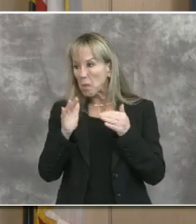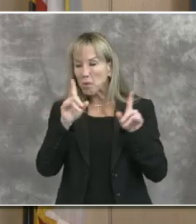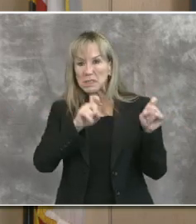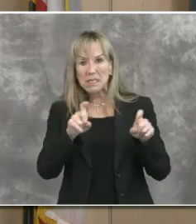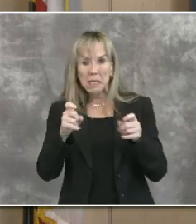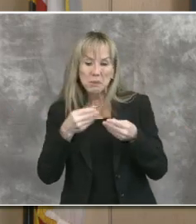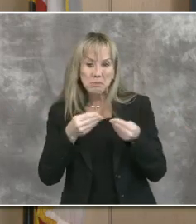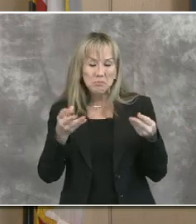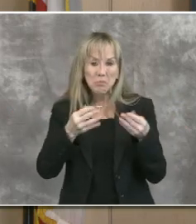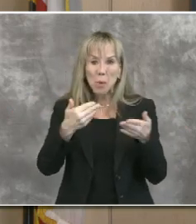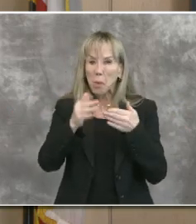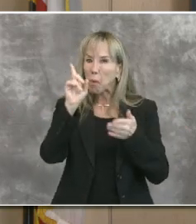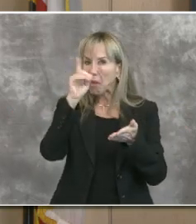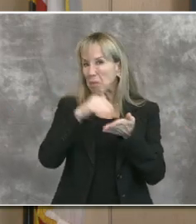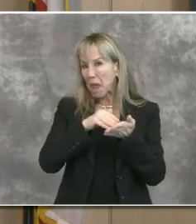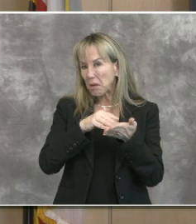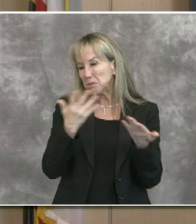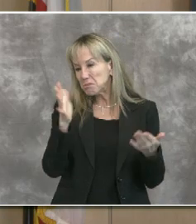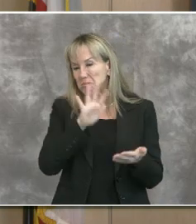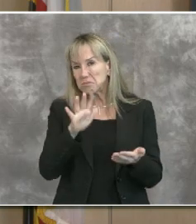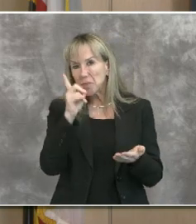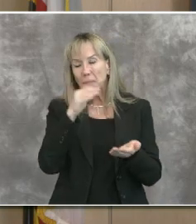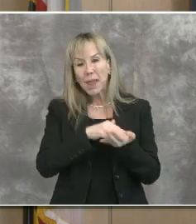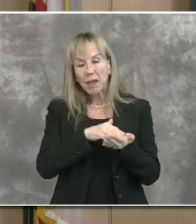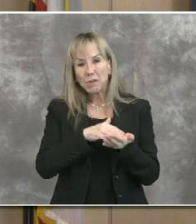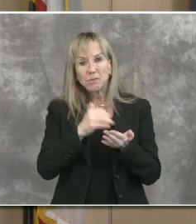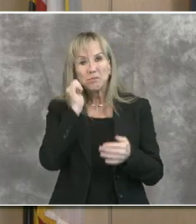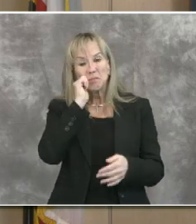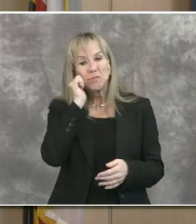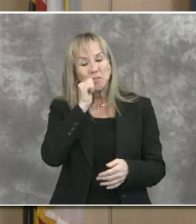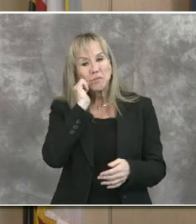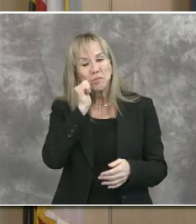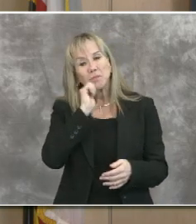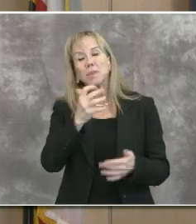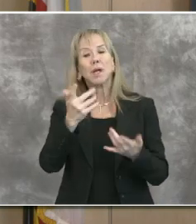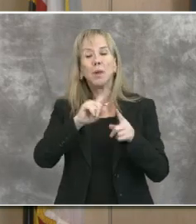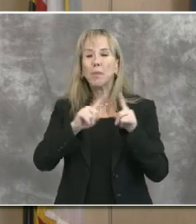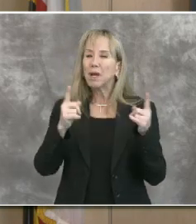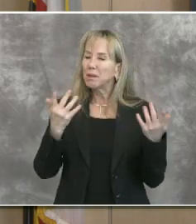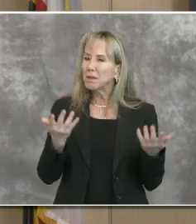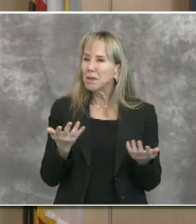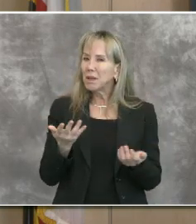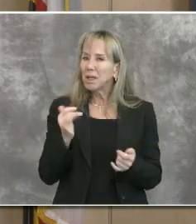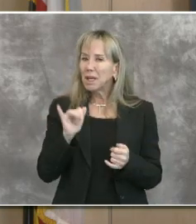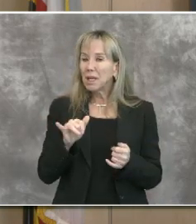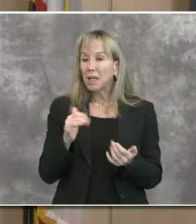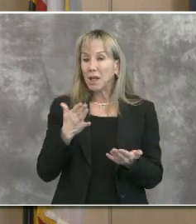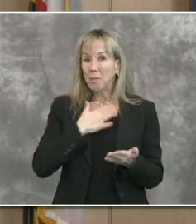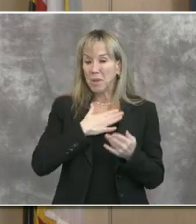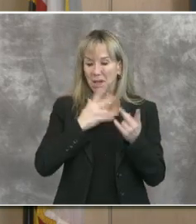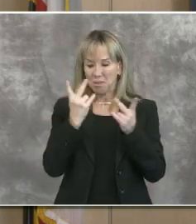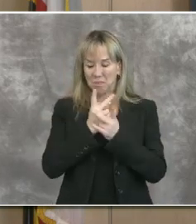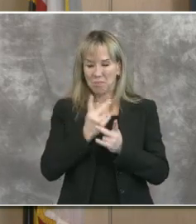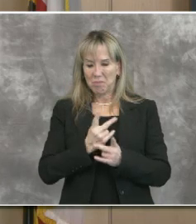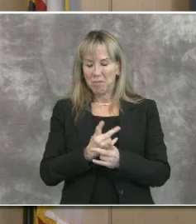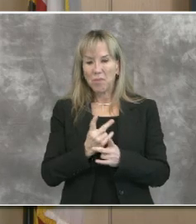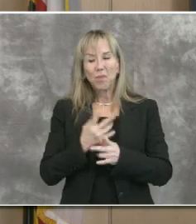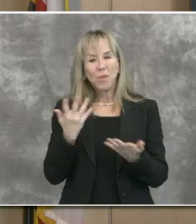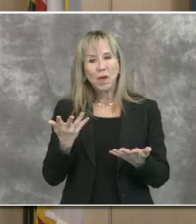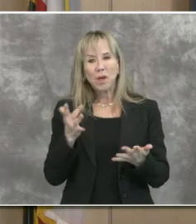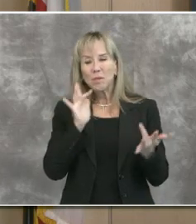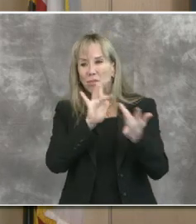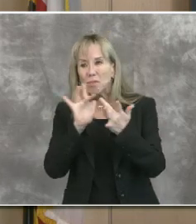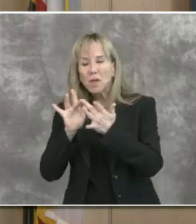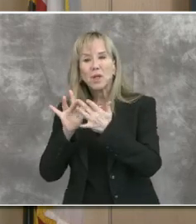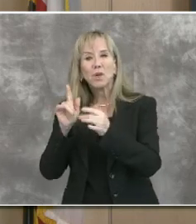just above 1,000. But we have a capacity in the county, from my calculations of reaching out to hospitals